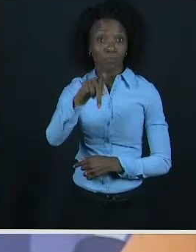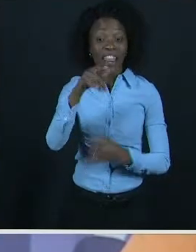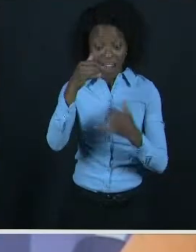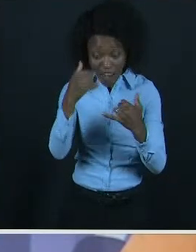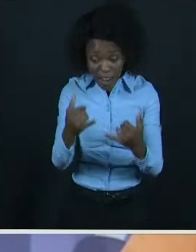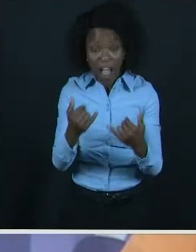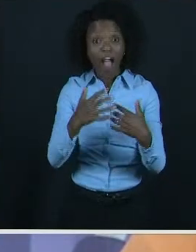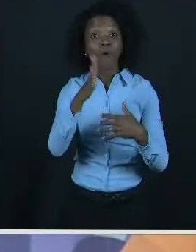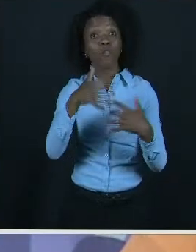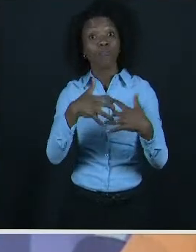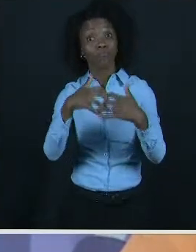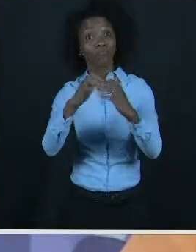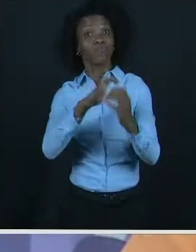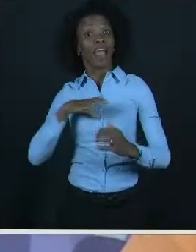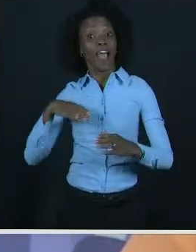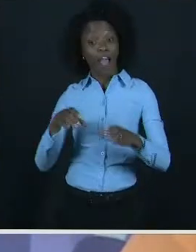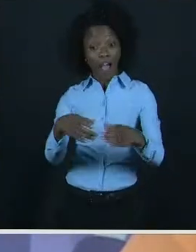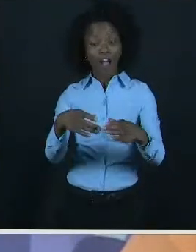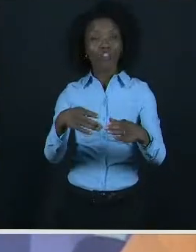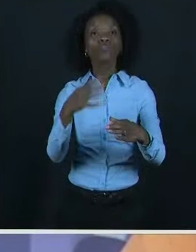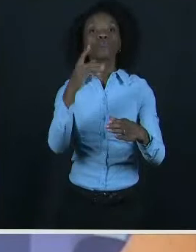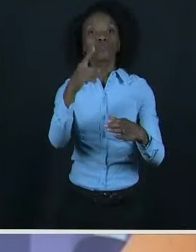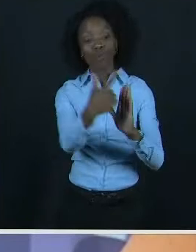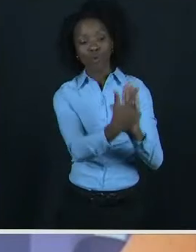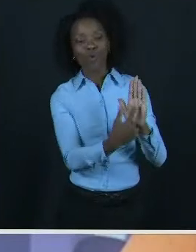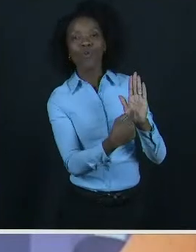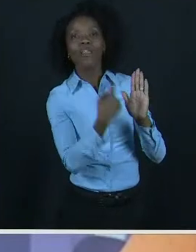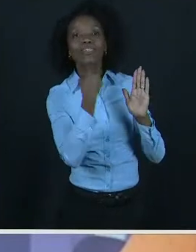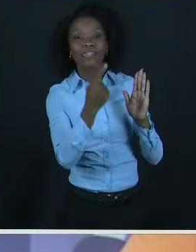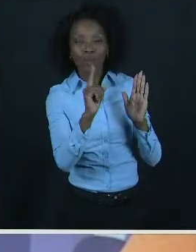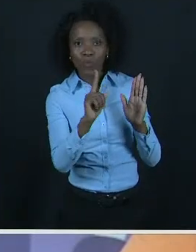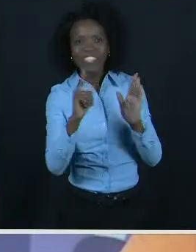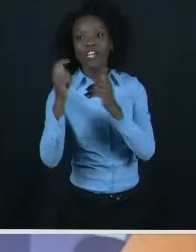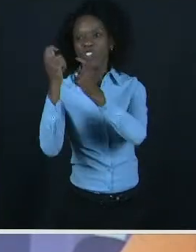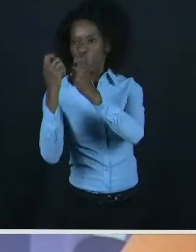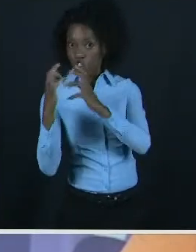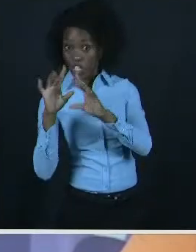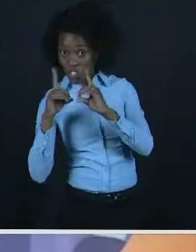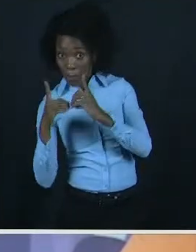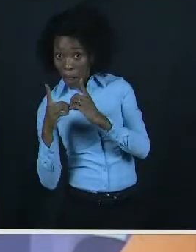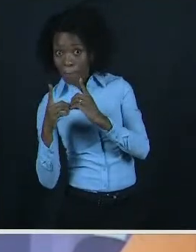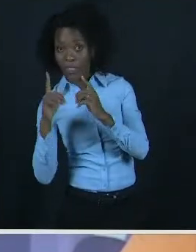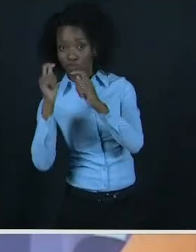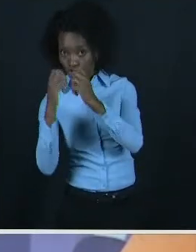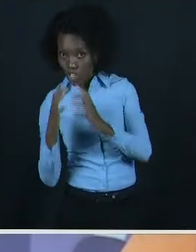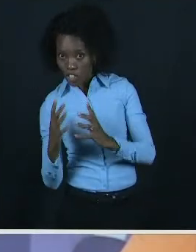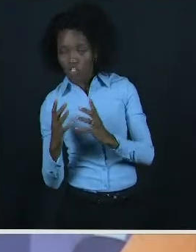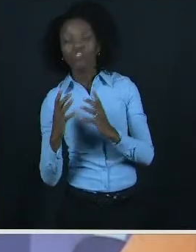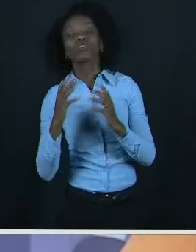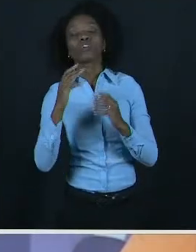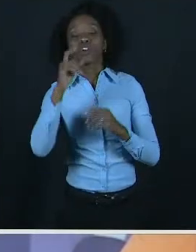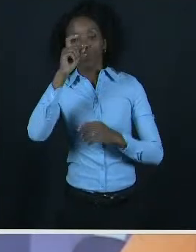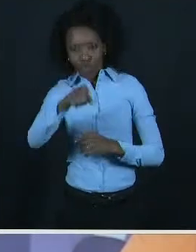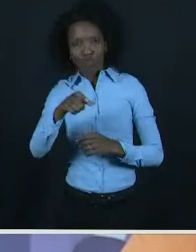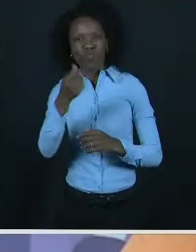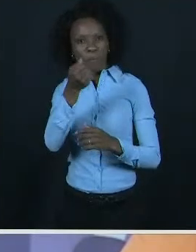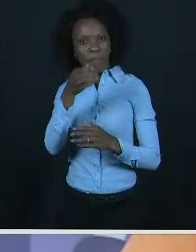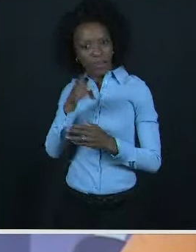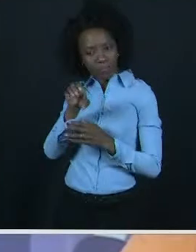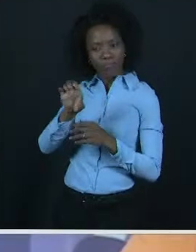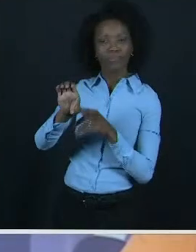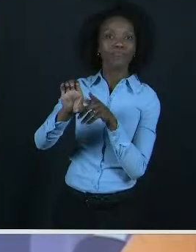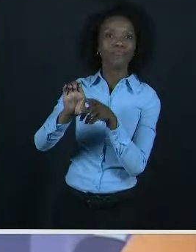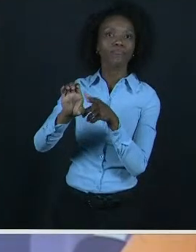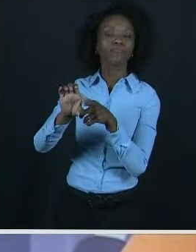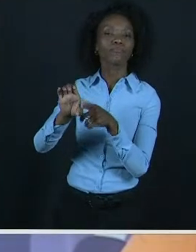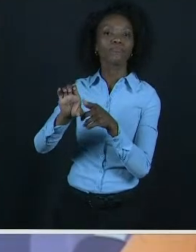council in terms of the law, Treasury will then be able to set aside